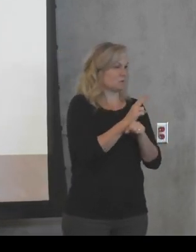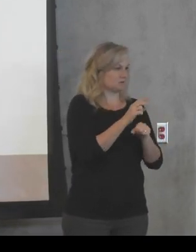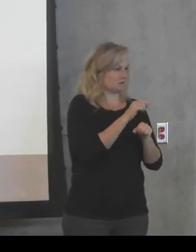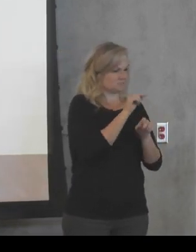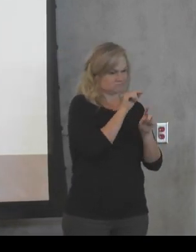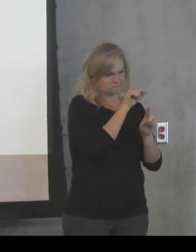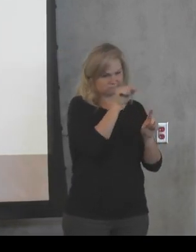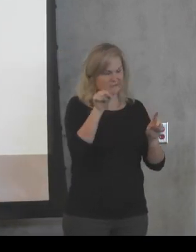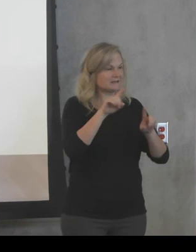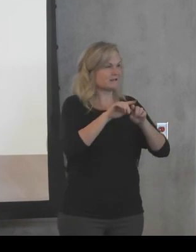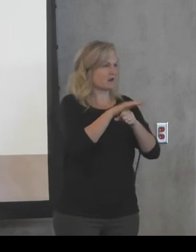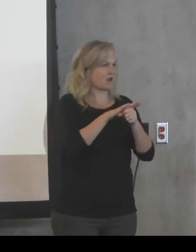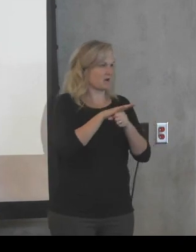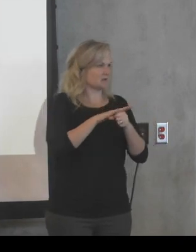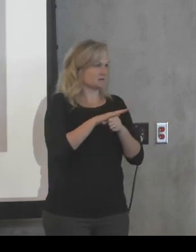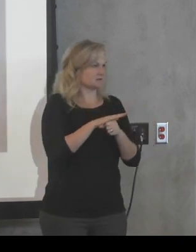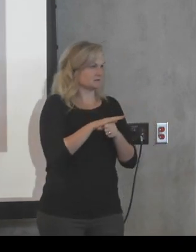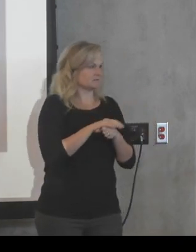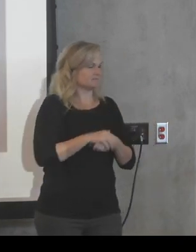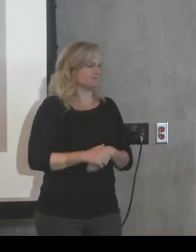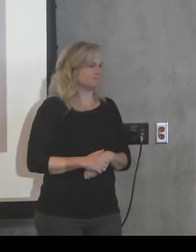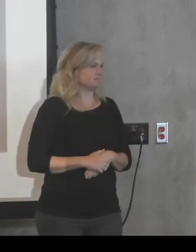And language of the curriculum.